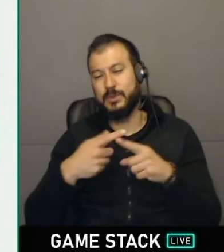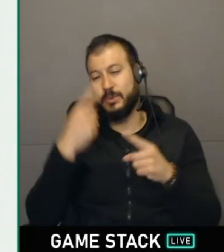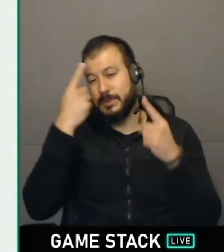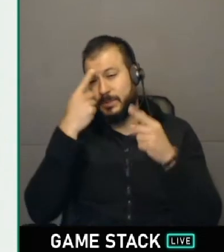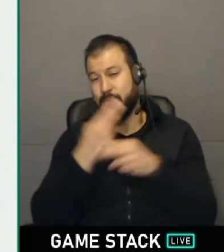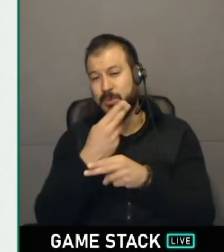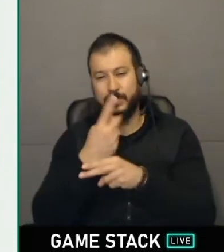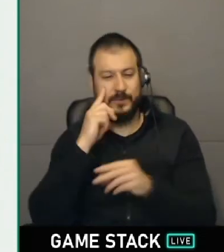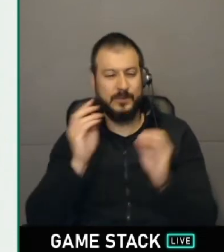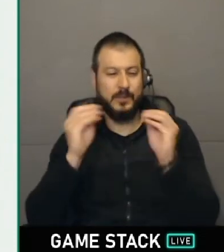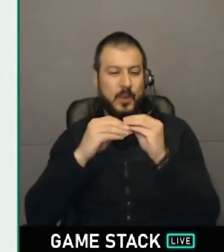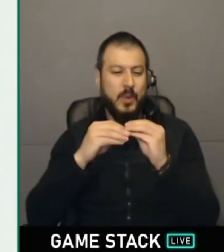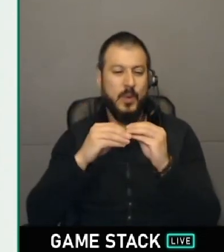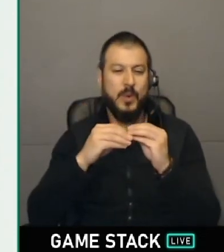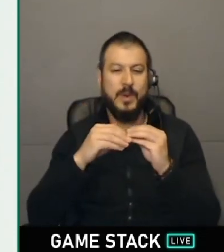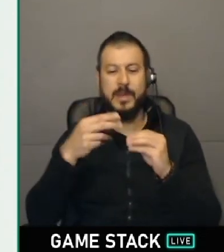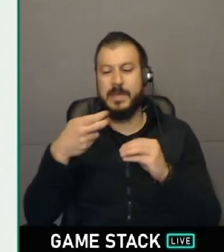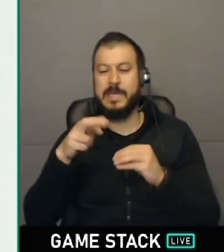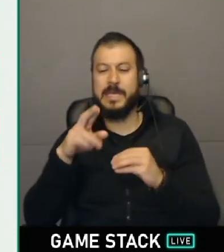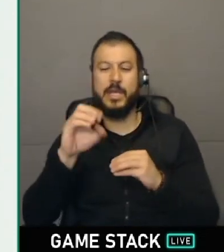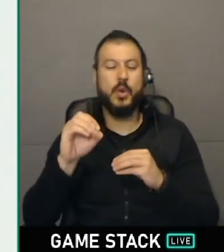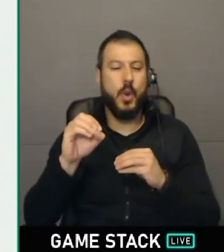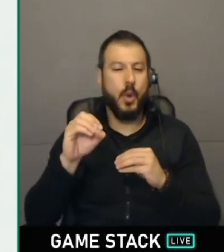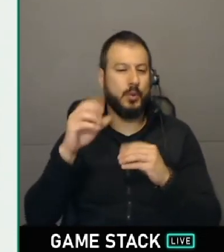more hero sounds.